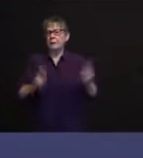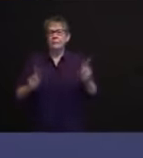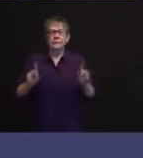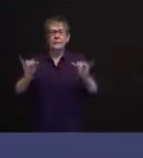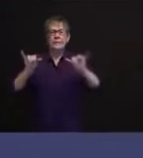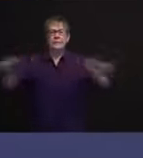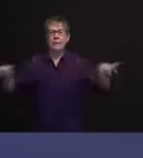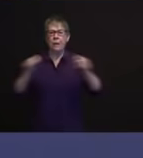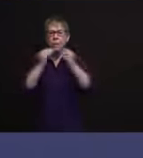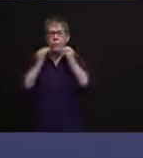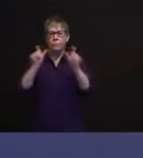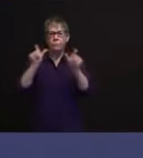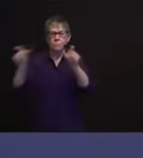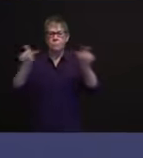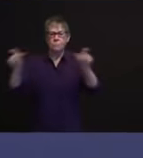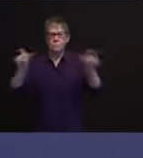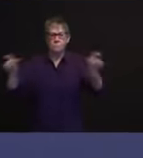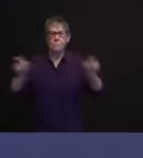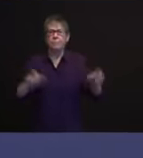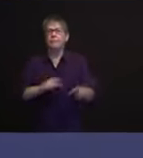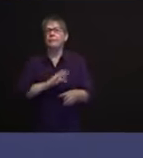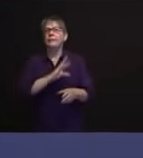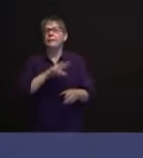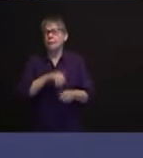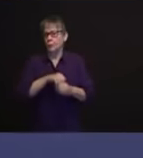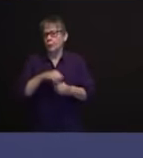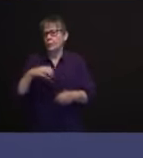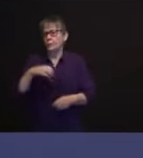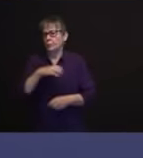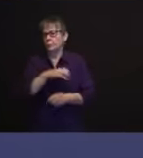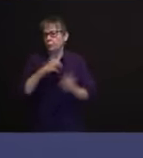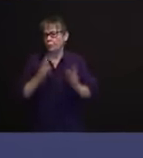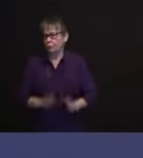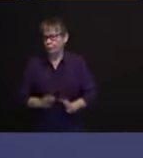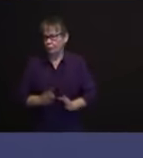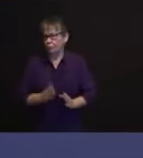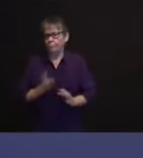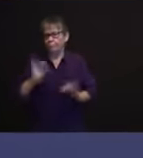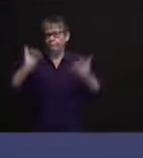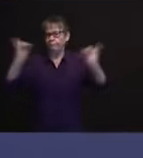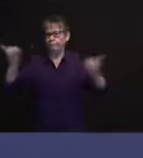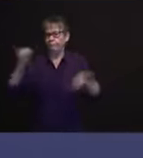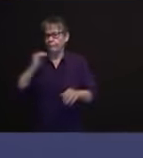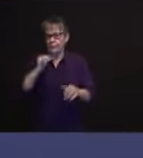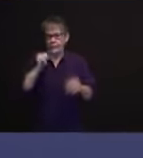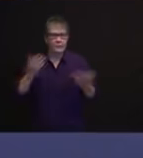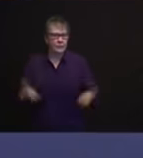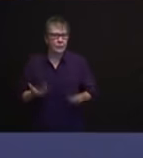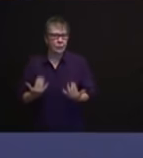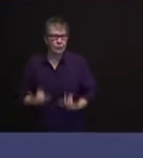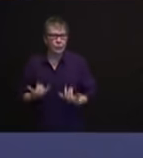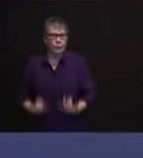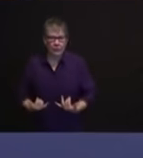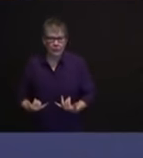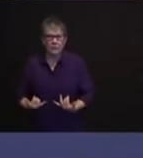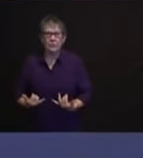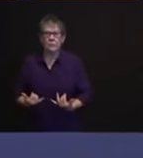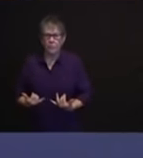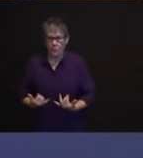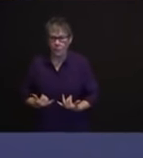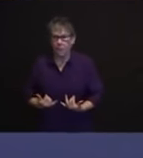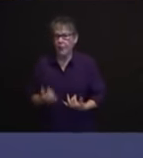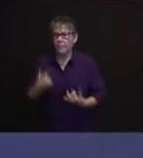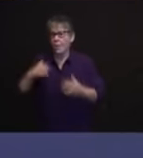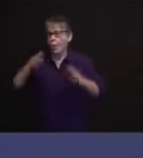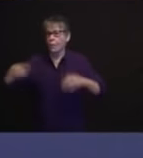all of them our very best wishes. I hope everybody had a pleasant Thanksgiving, and I also hope you took some time this weekend to